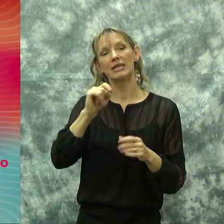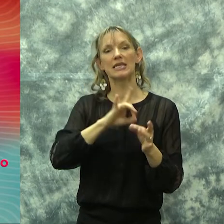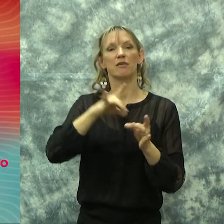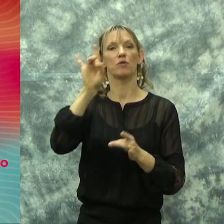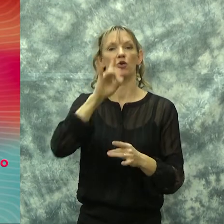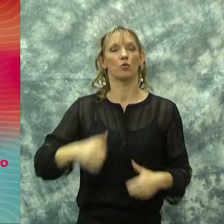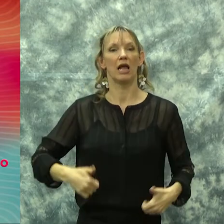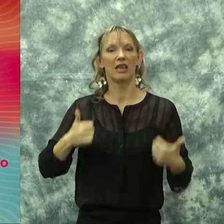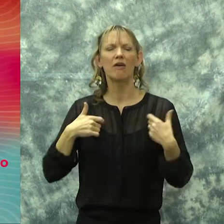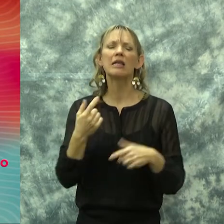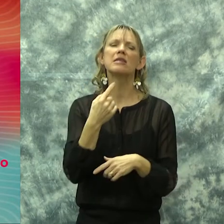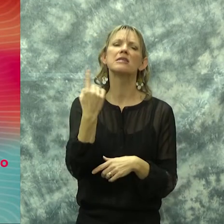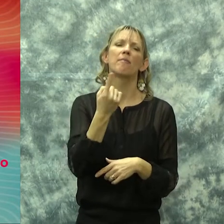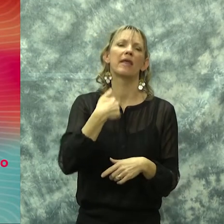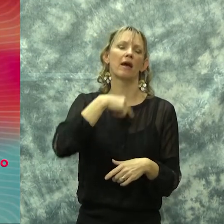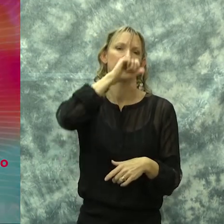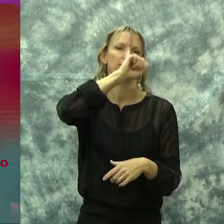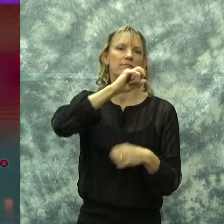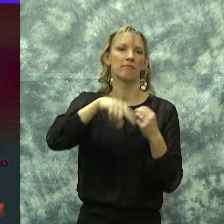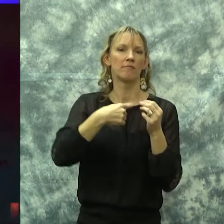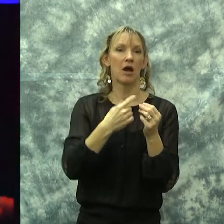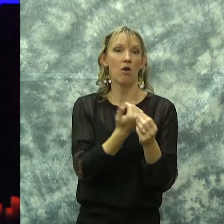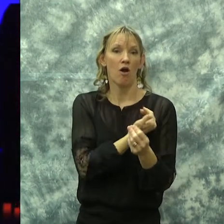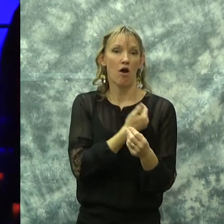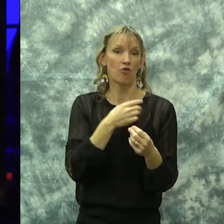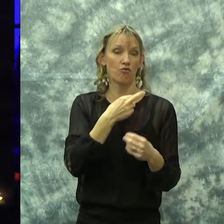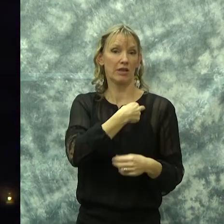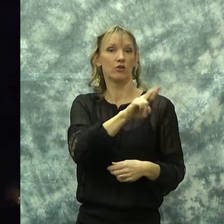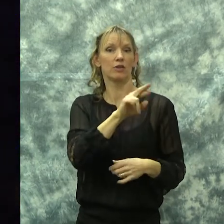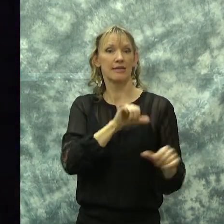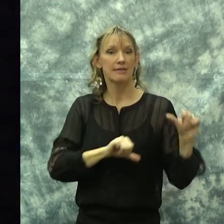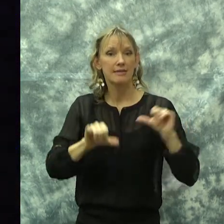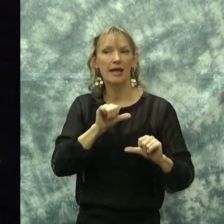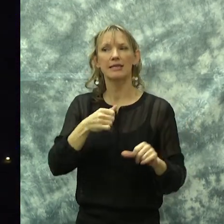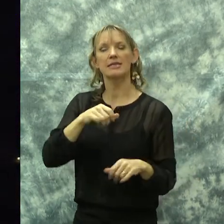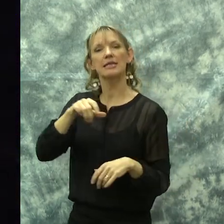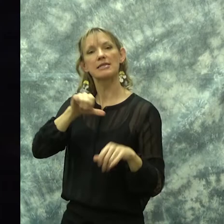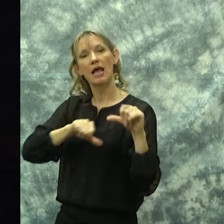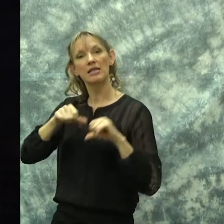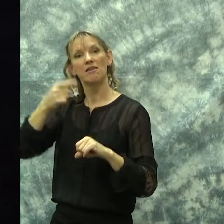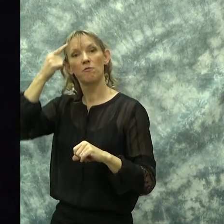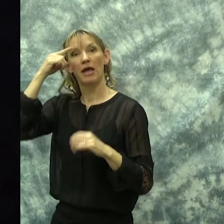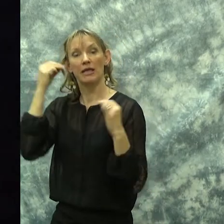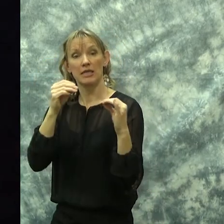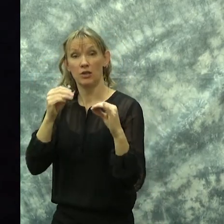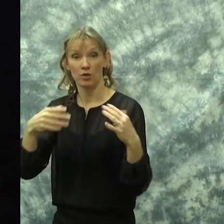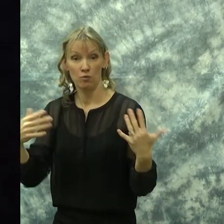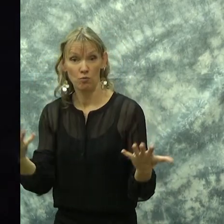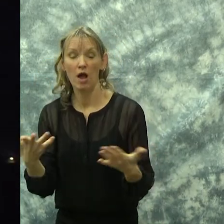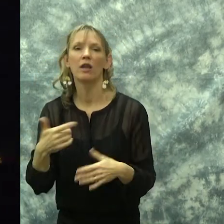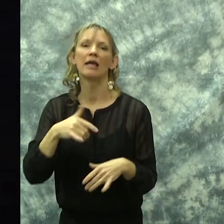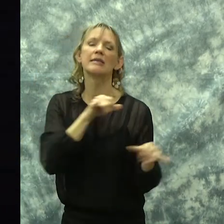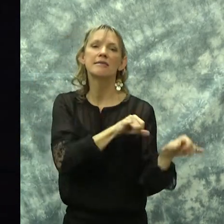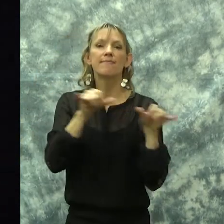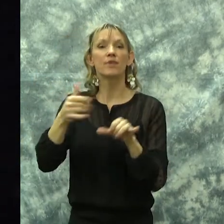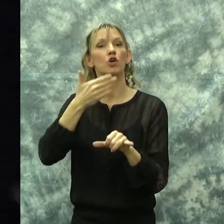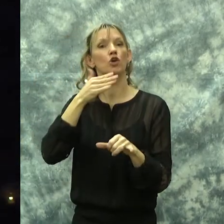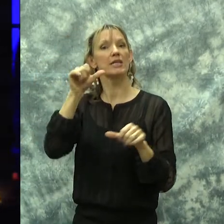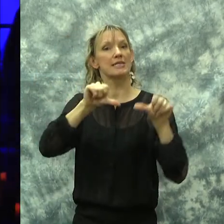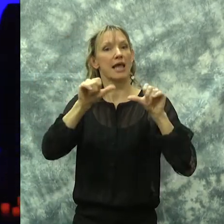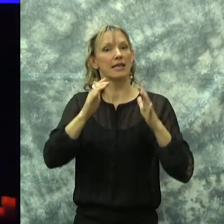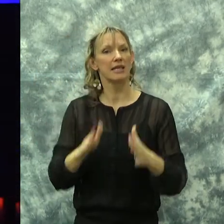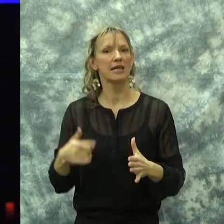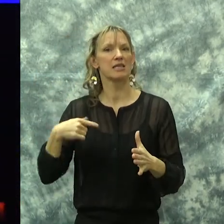And one of the things I love about our religious science and science of mind teaching is, like good scientists, we're